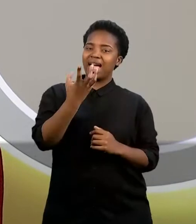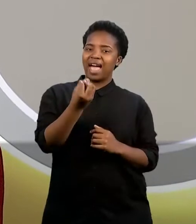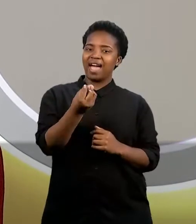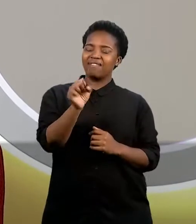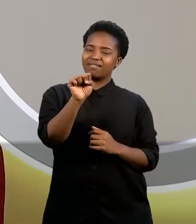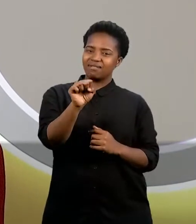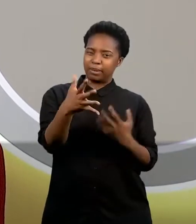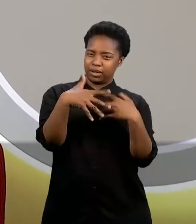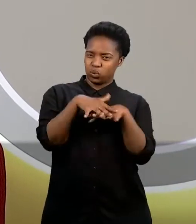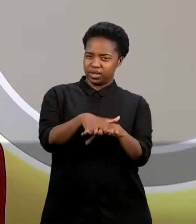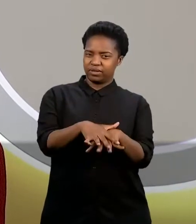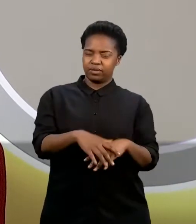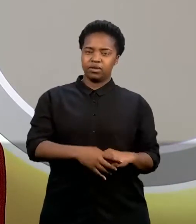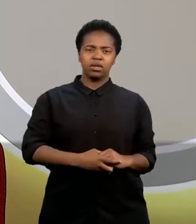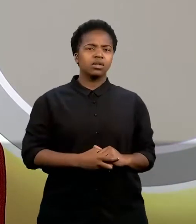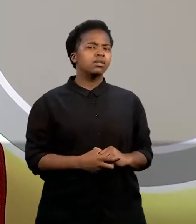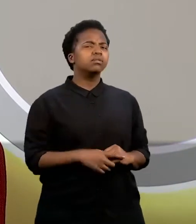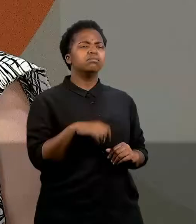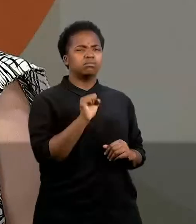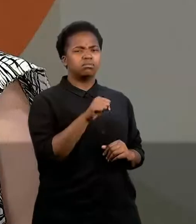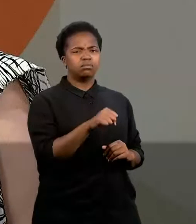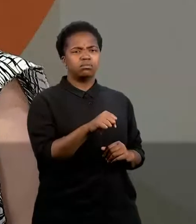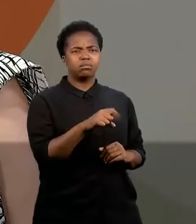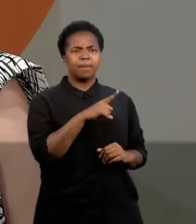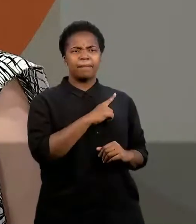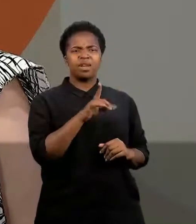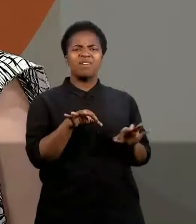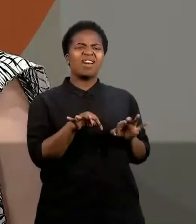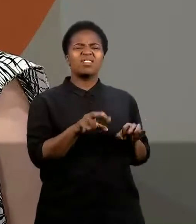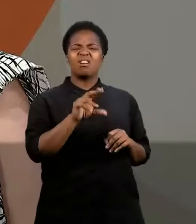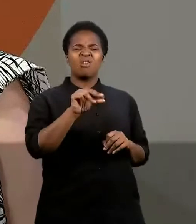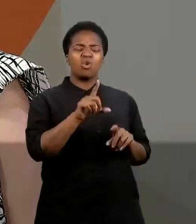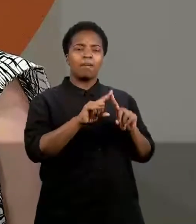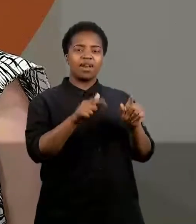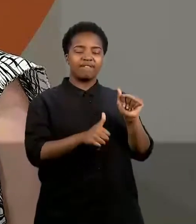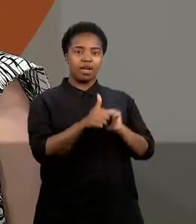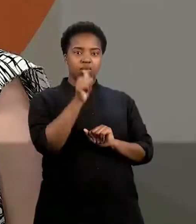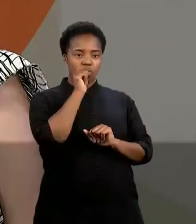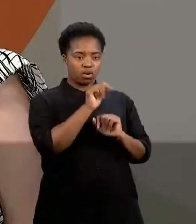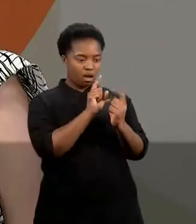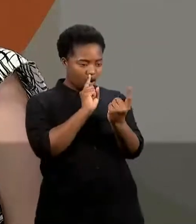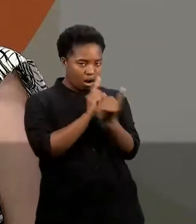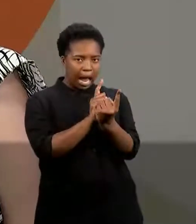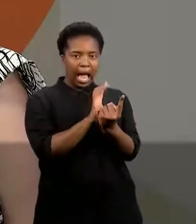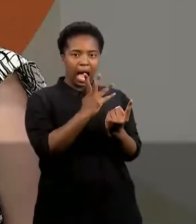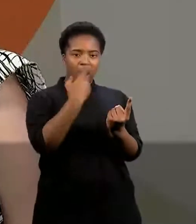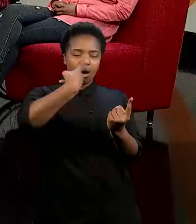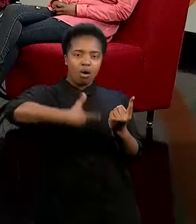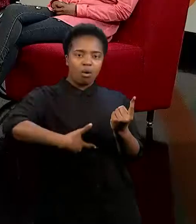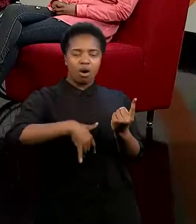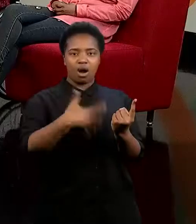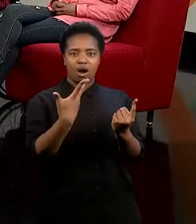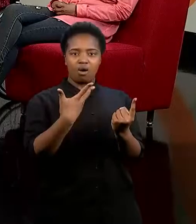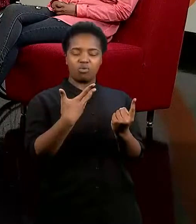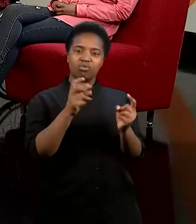being inclusive? Yeah, I think it's not as much about fashion, but about the first impression you get about someone, the way they look, the way they dress, the way they